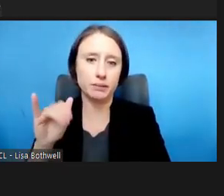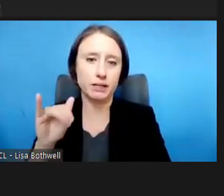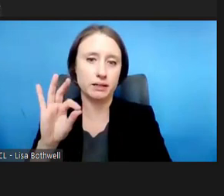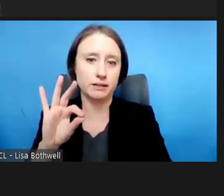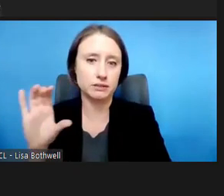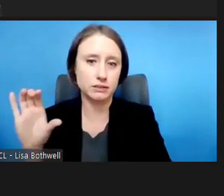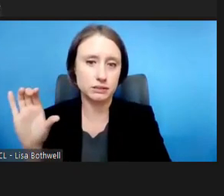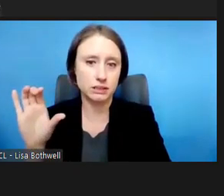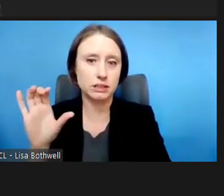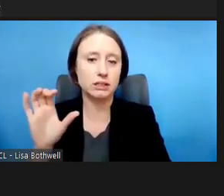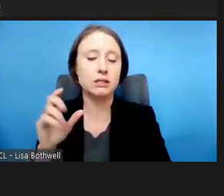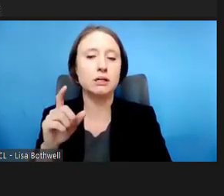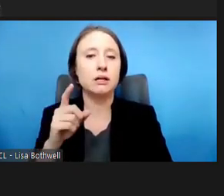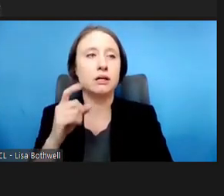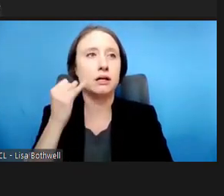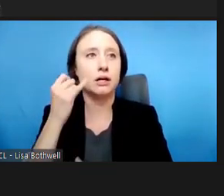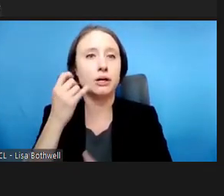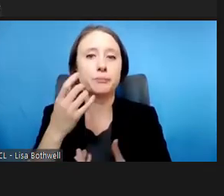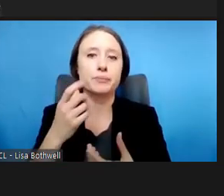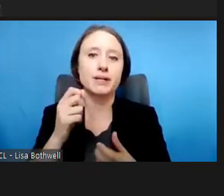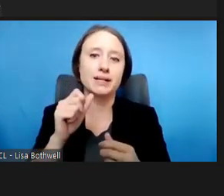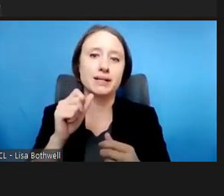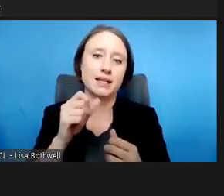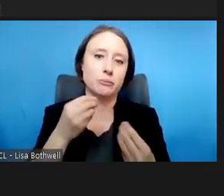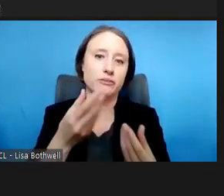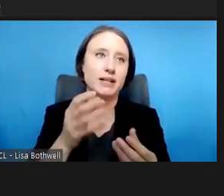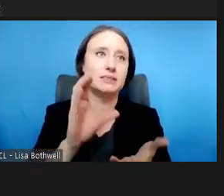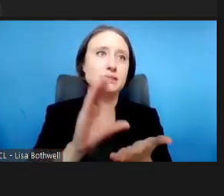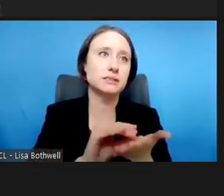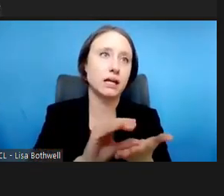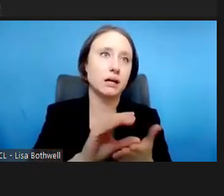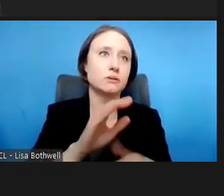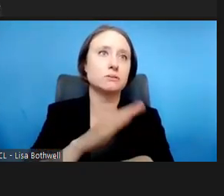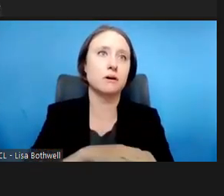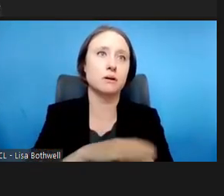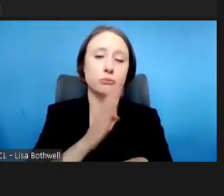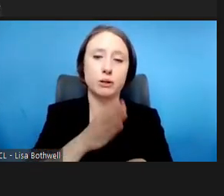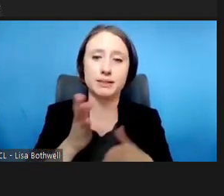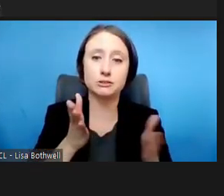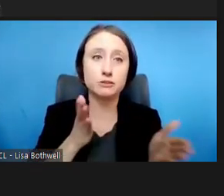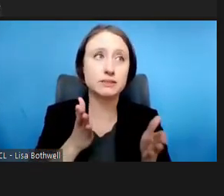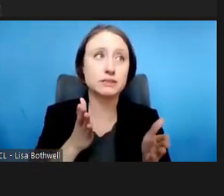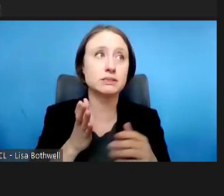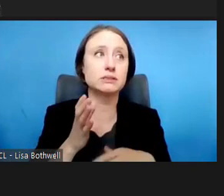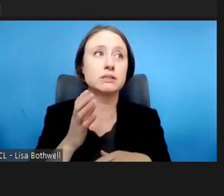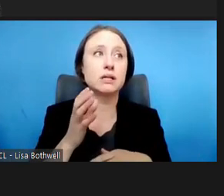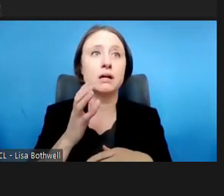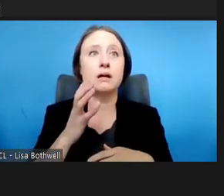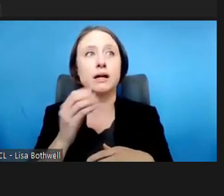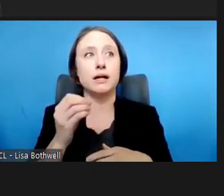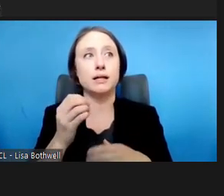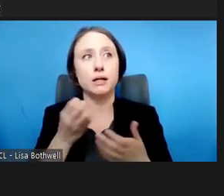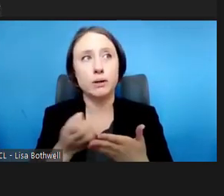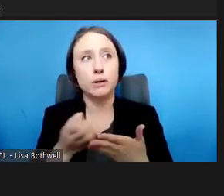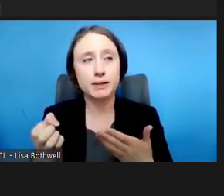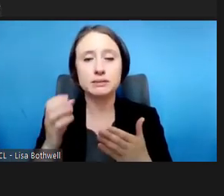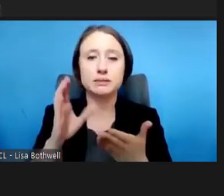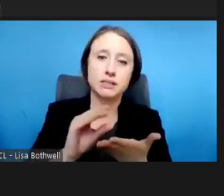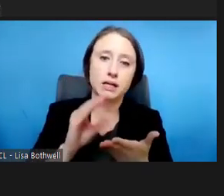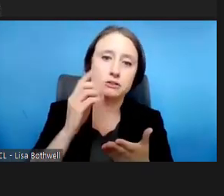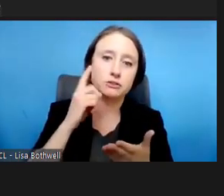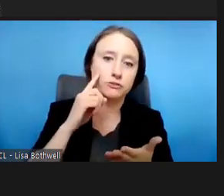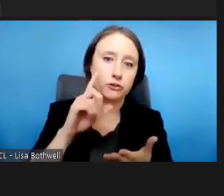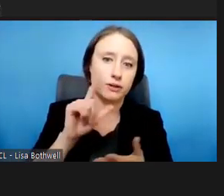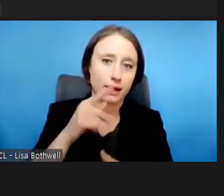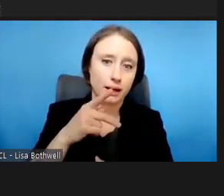or Emergency Broadband Benefit Program, which is an FCC program that provides a discount on broadband